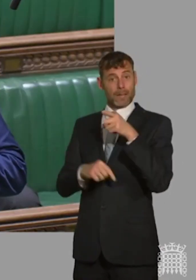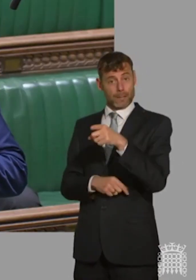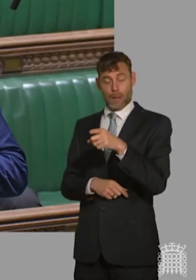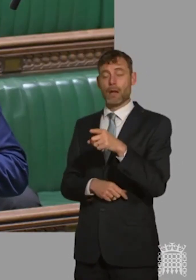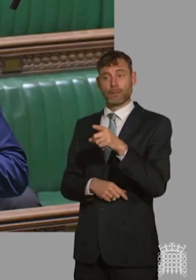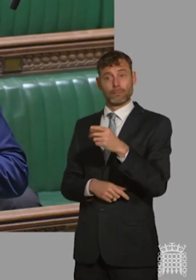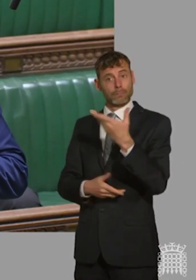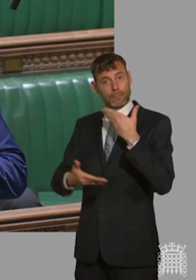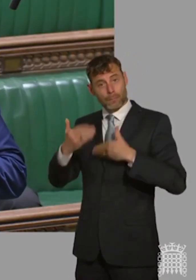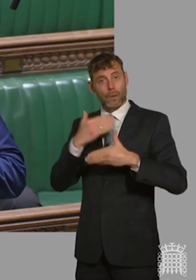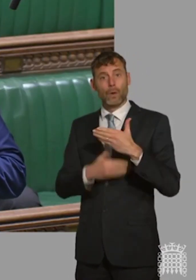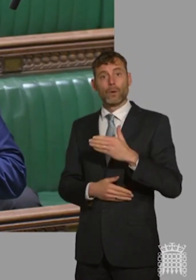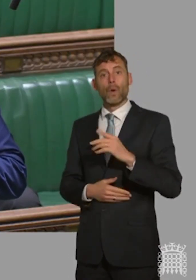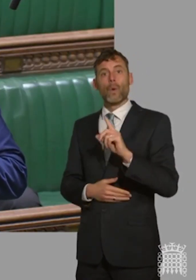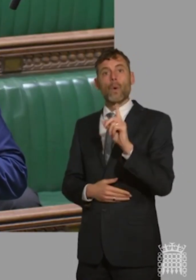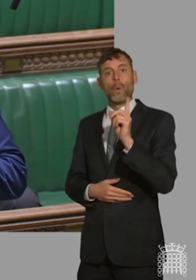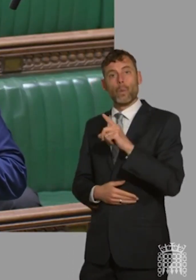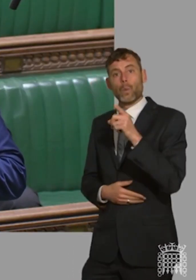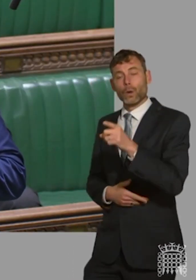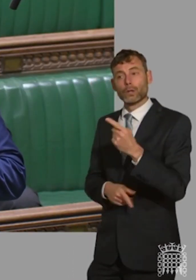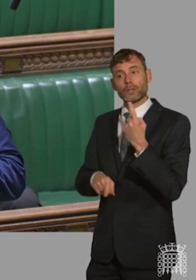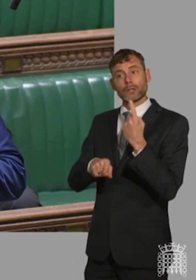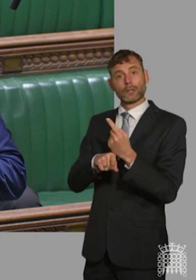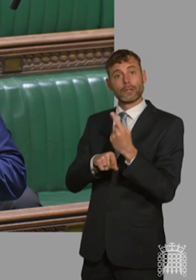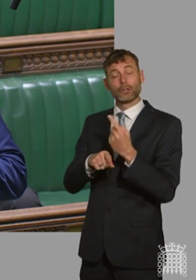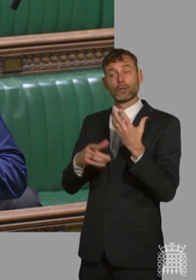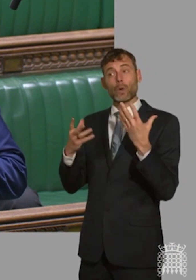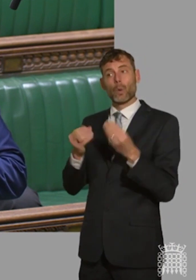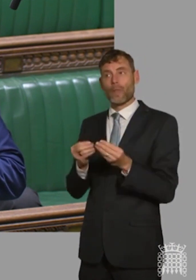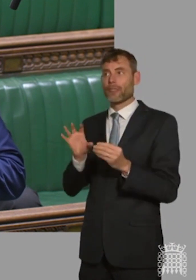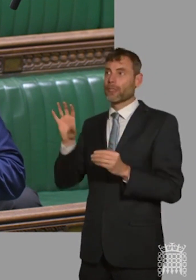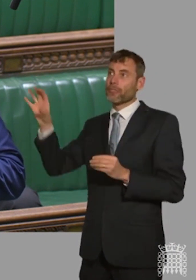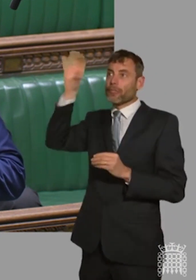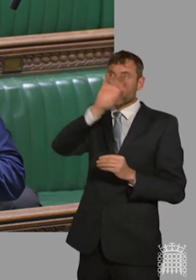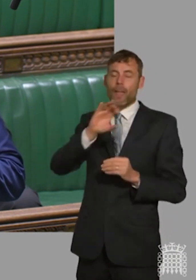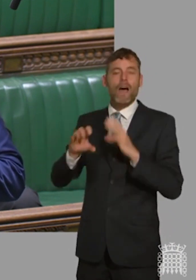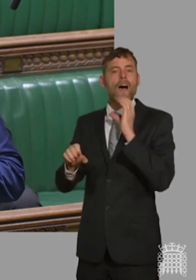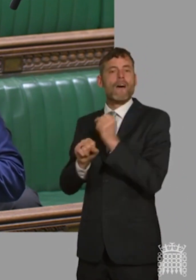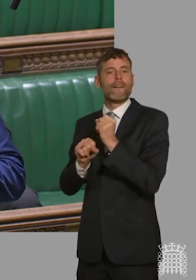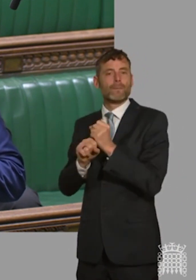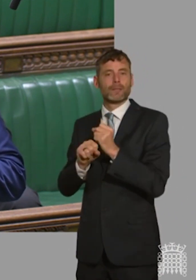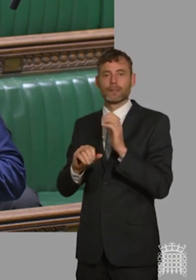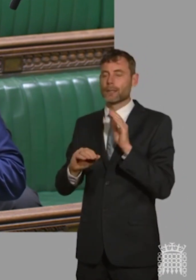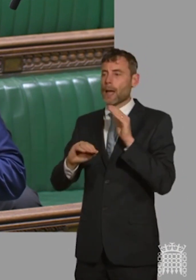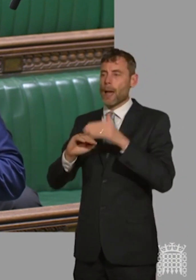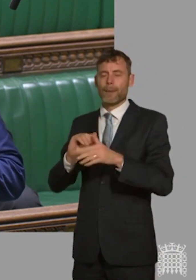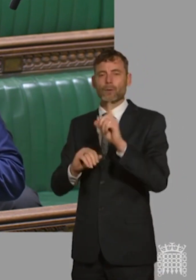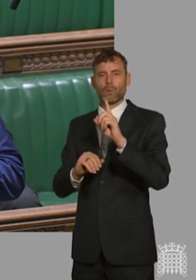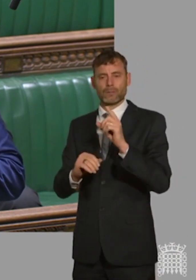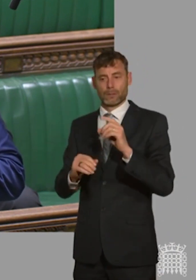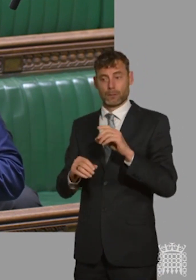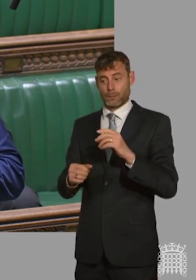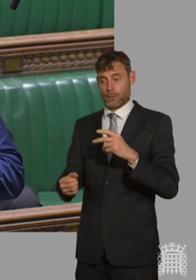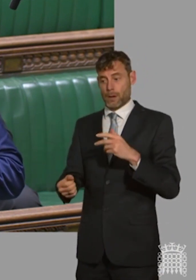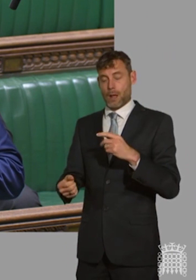Chancellor on the very important matter of infected blood compensation? Does he recognise the frustration and dismay from many